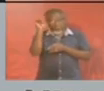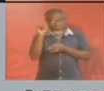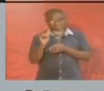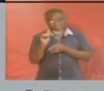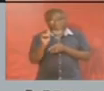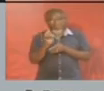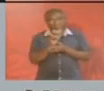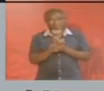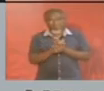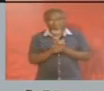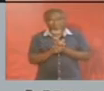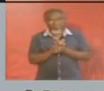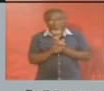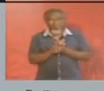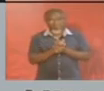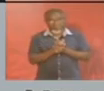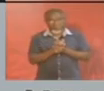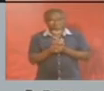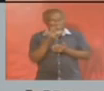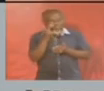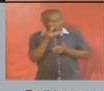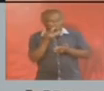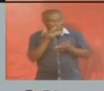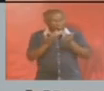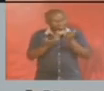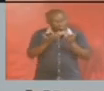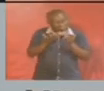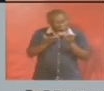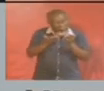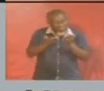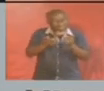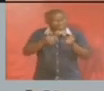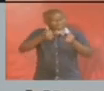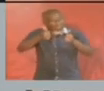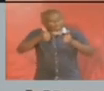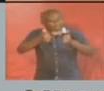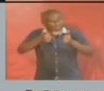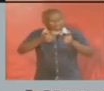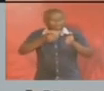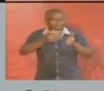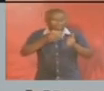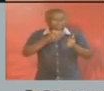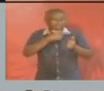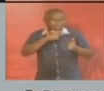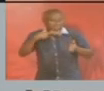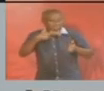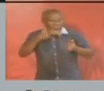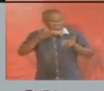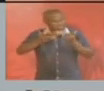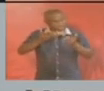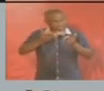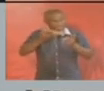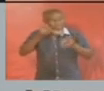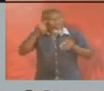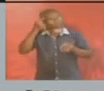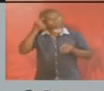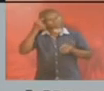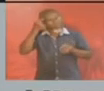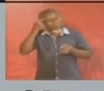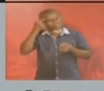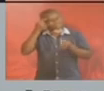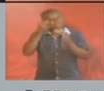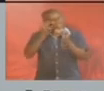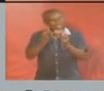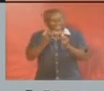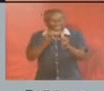it is all about benefits versus risk, weighing that out, and of course, seeking the guidance of your clinician prior to having